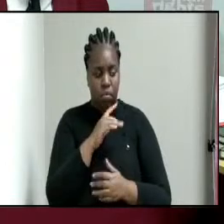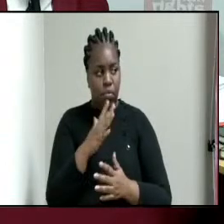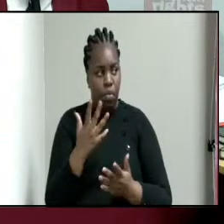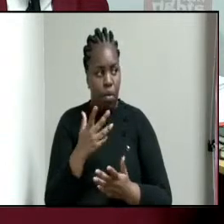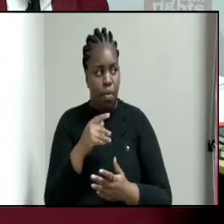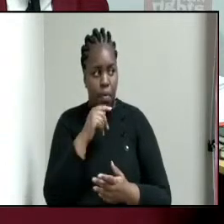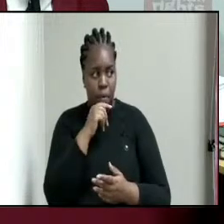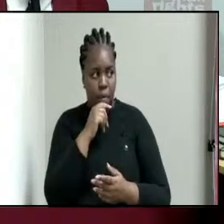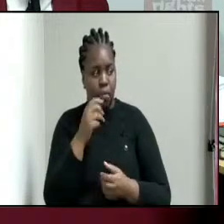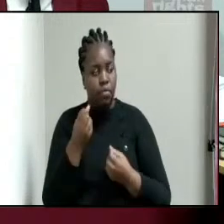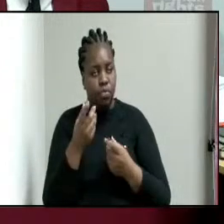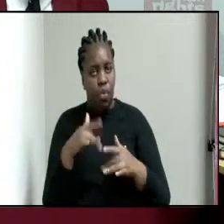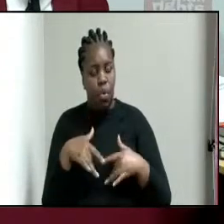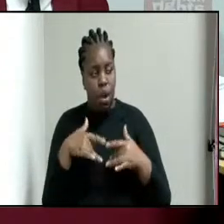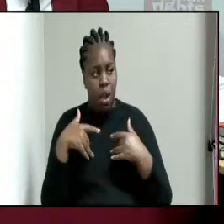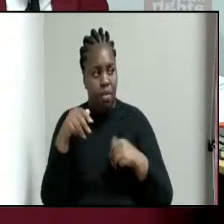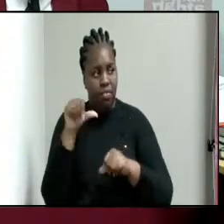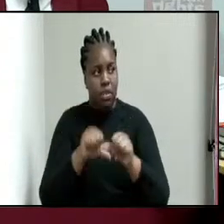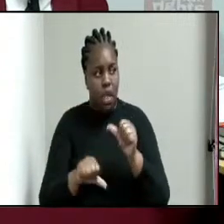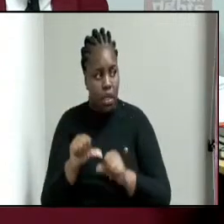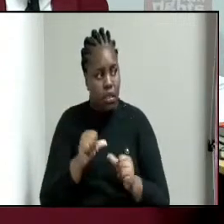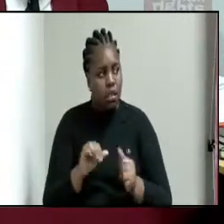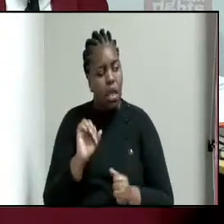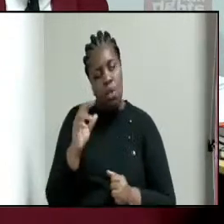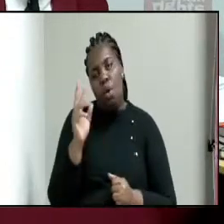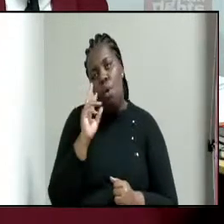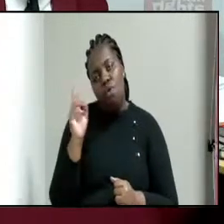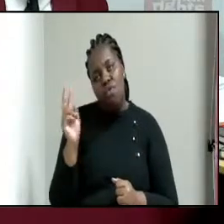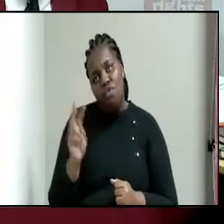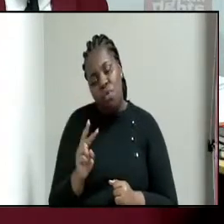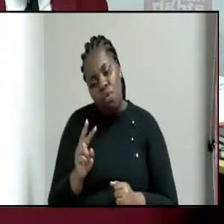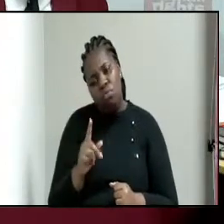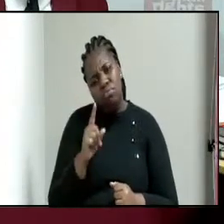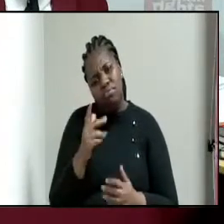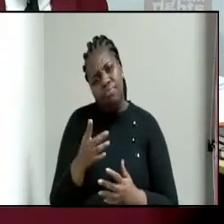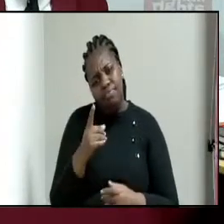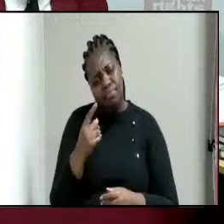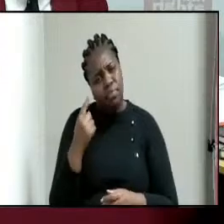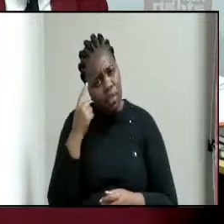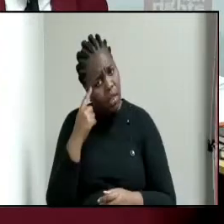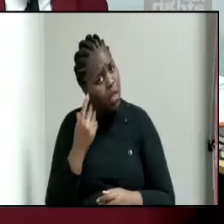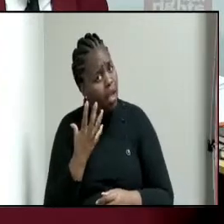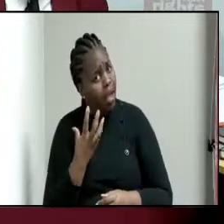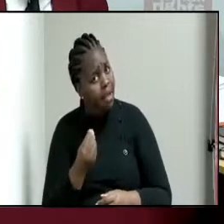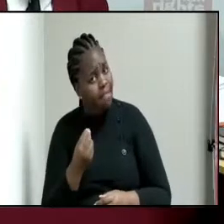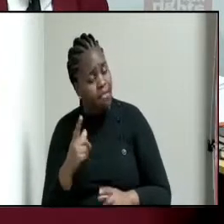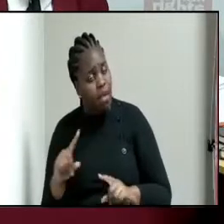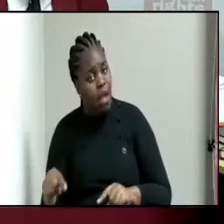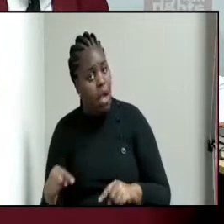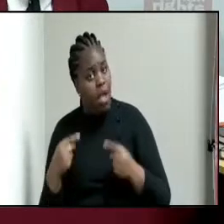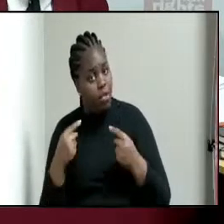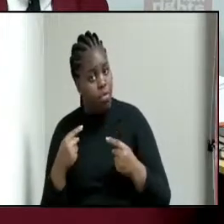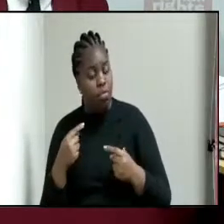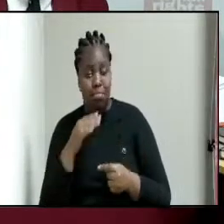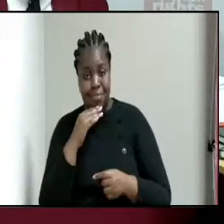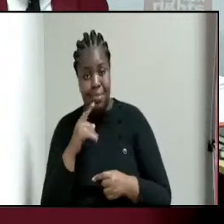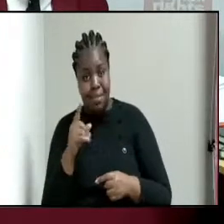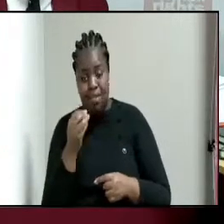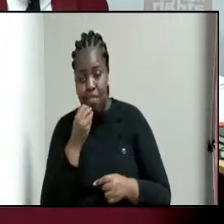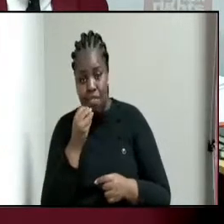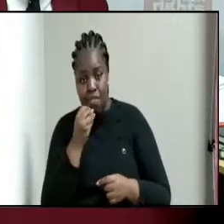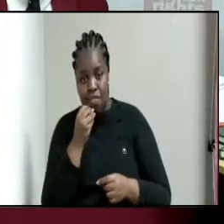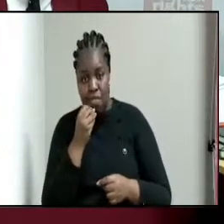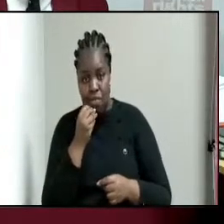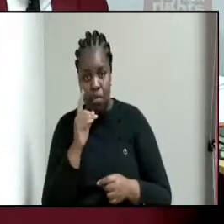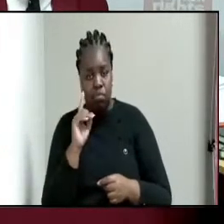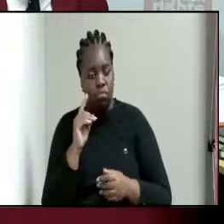landfill sites. Now, in your view, would one have a premise to argue that food that can